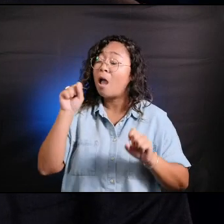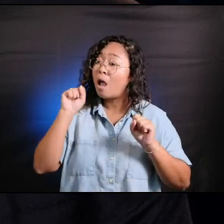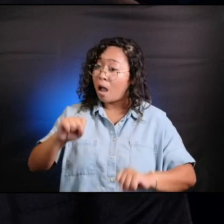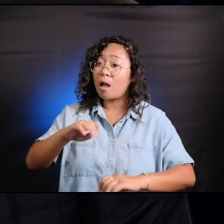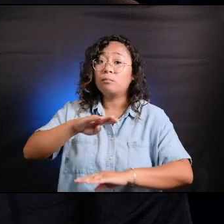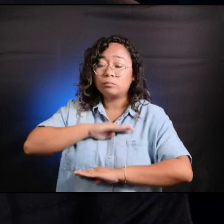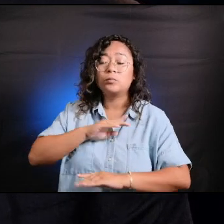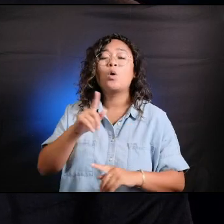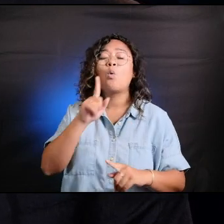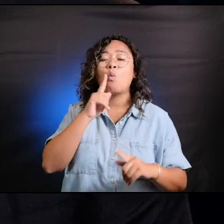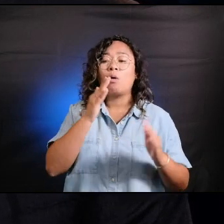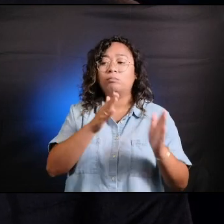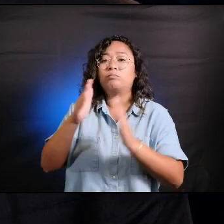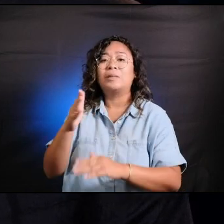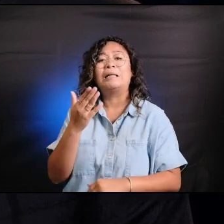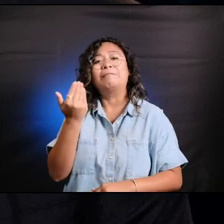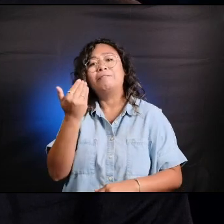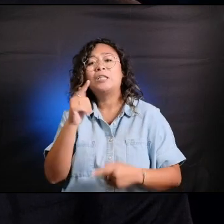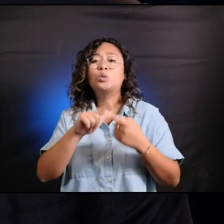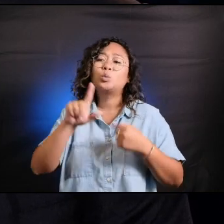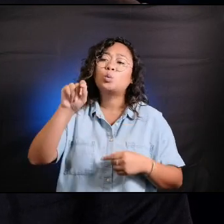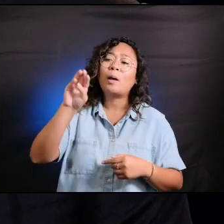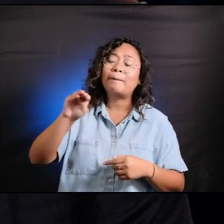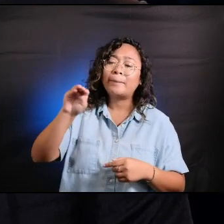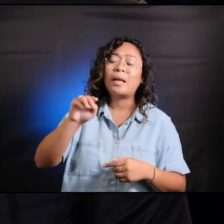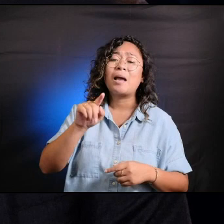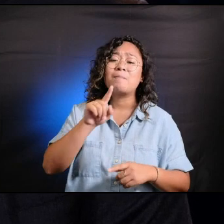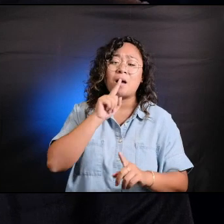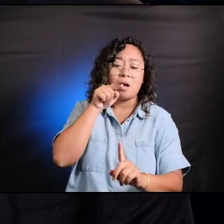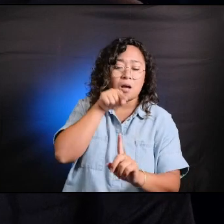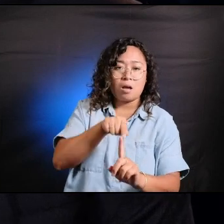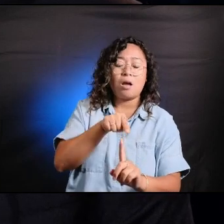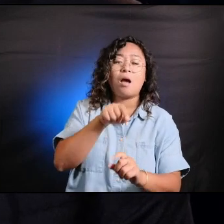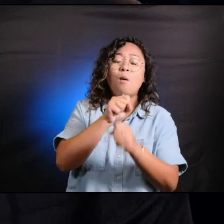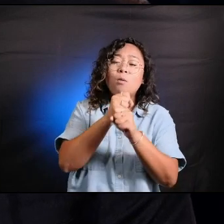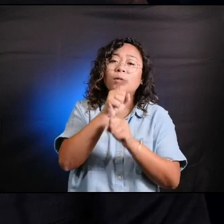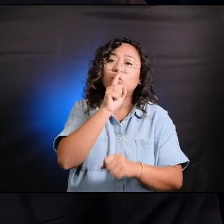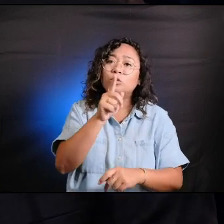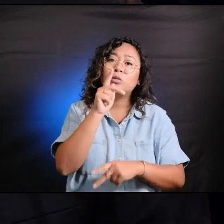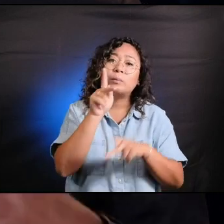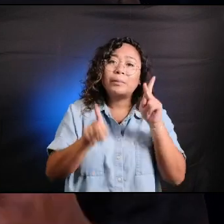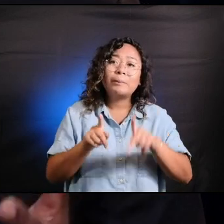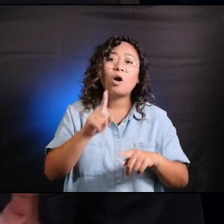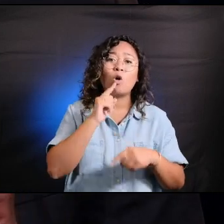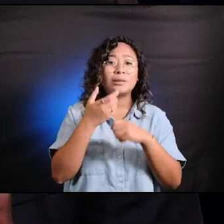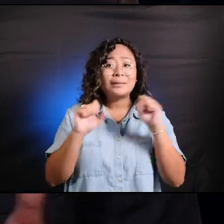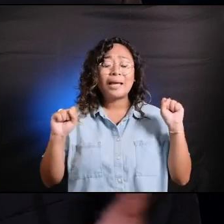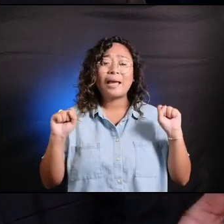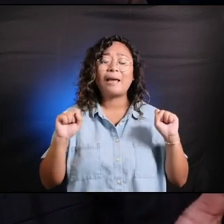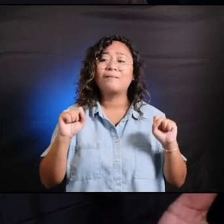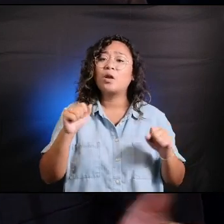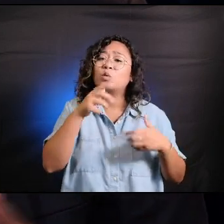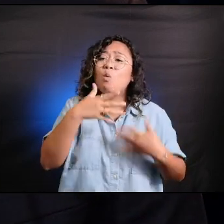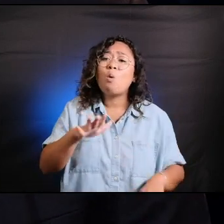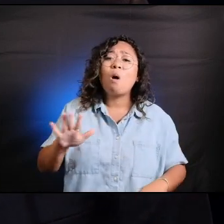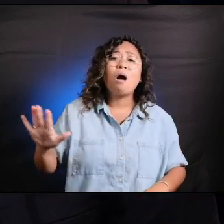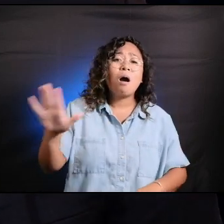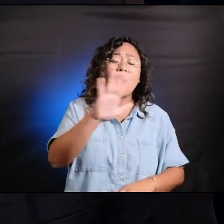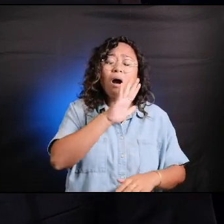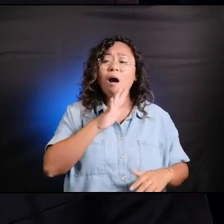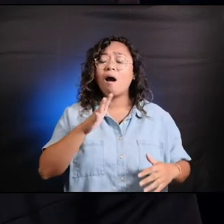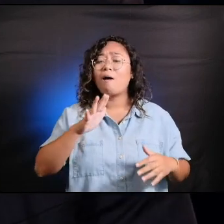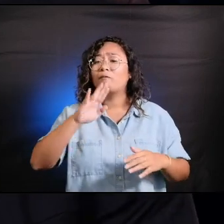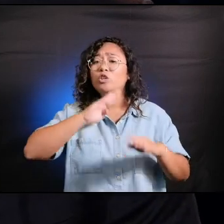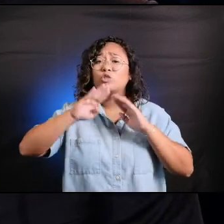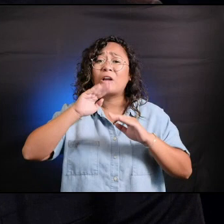out the information. The real linchpin is trying to keep everybody safe and relax the frustration in